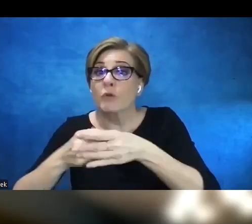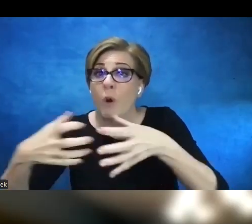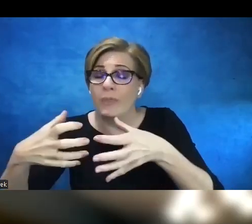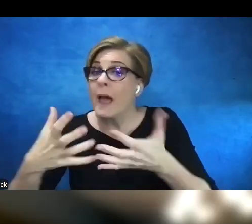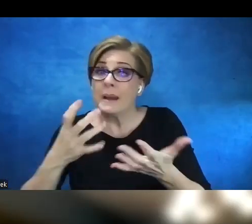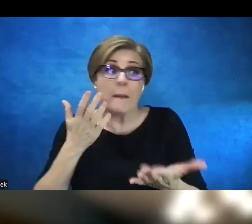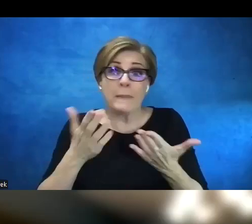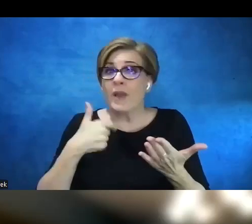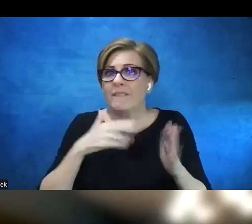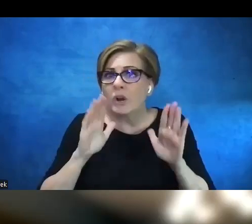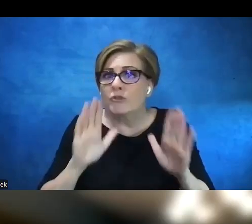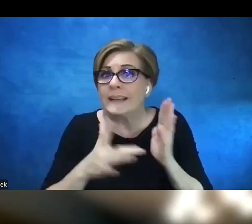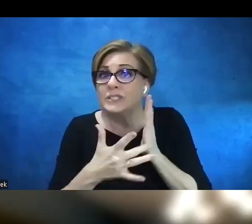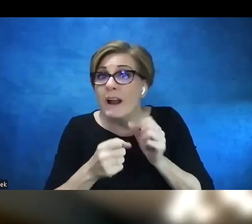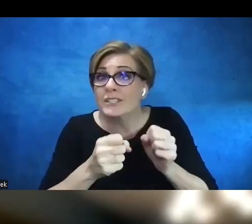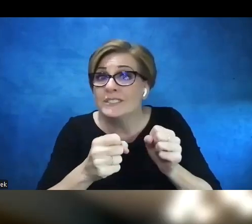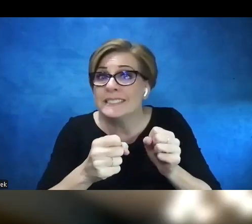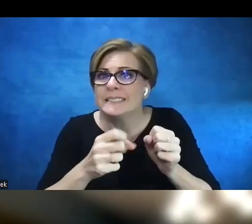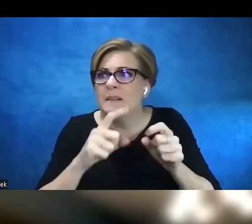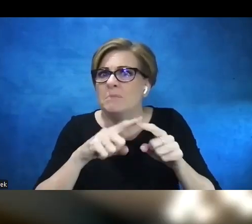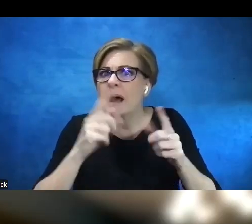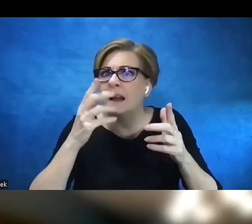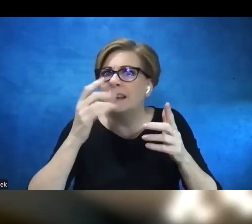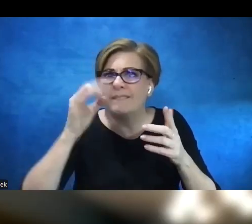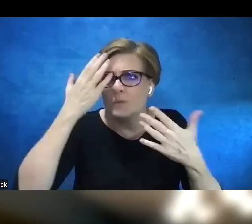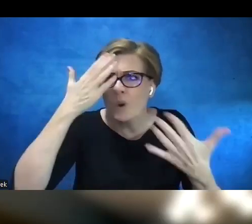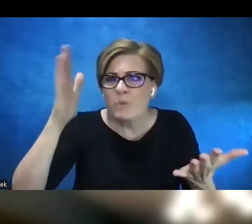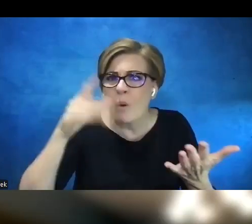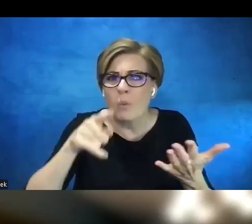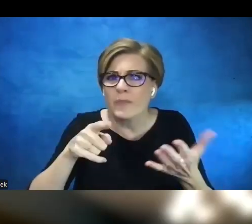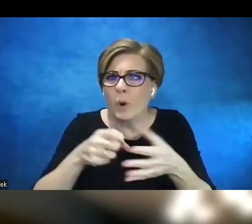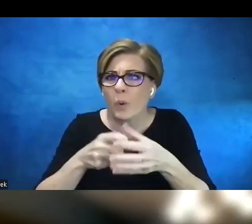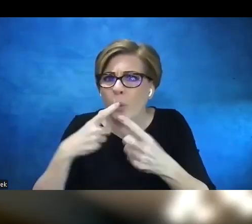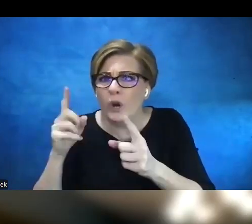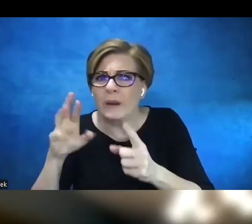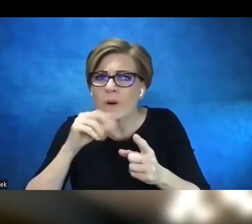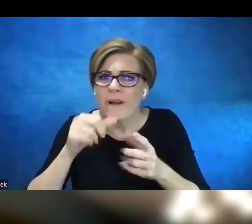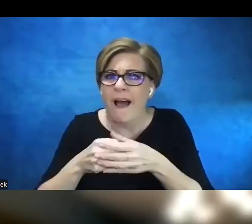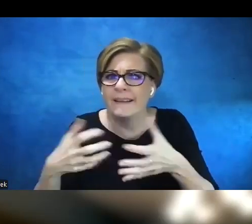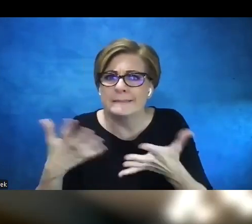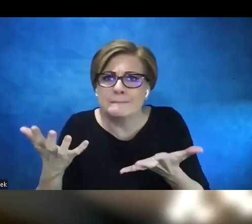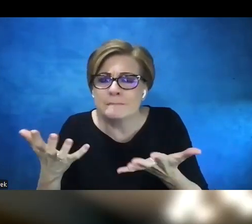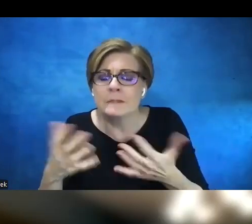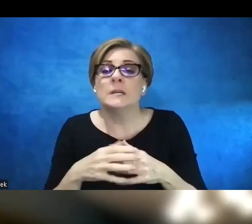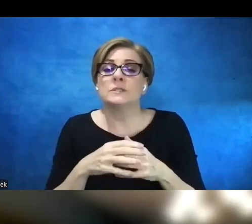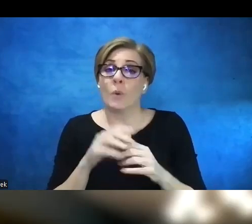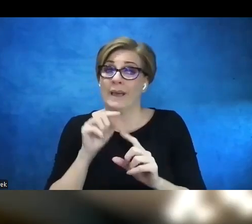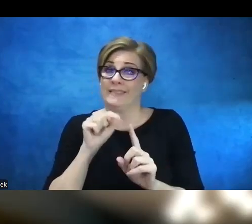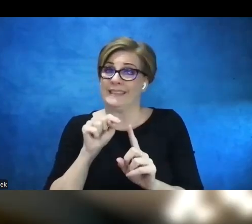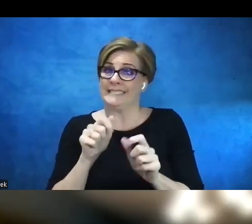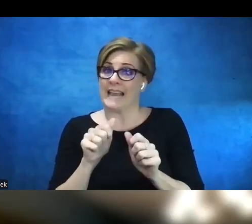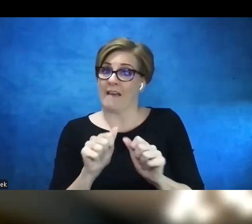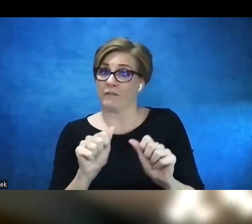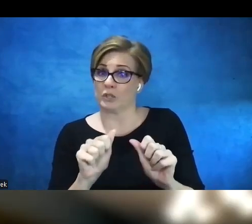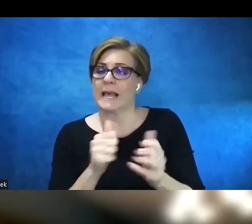they're working, they're never going to get funded again. And, what's the point? But these efforts can really help us to identify the barriers we may not